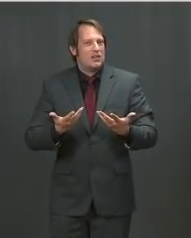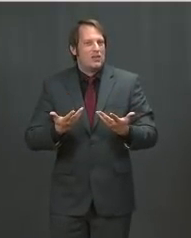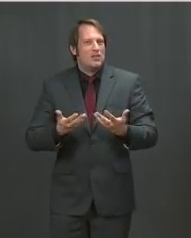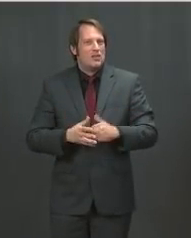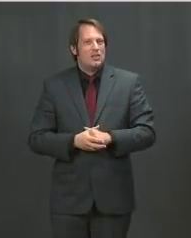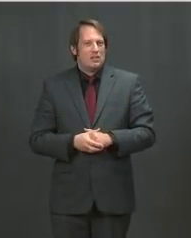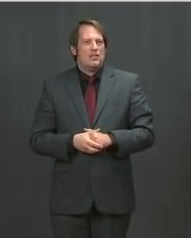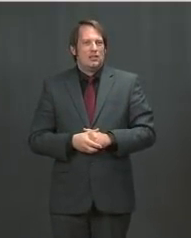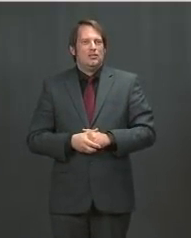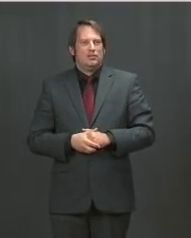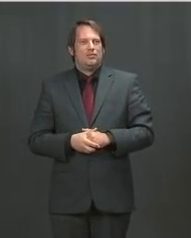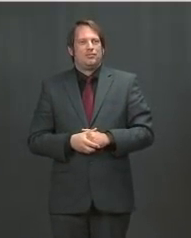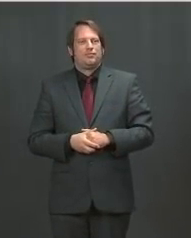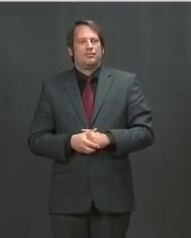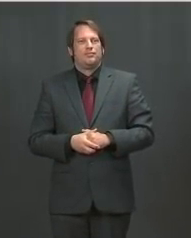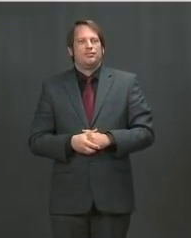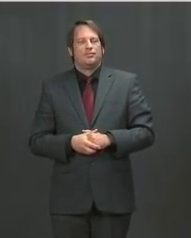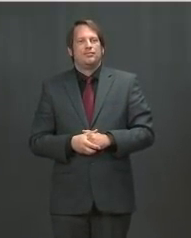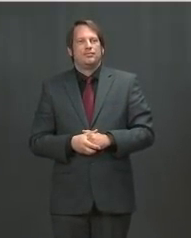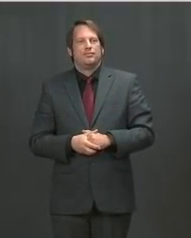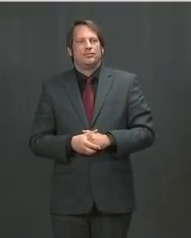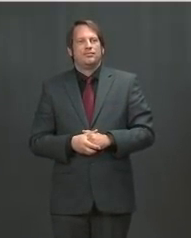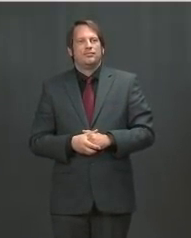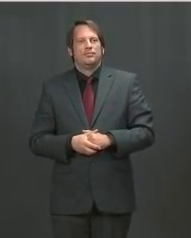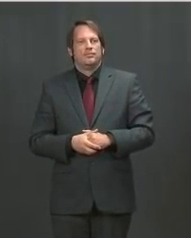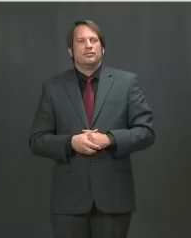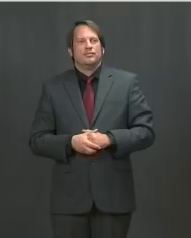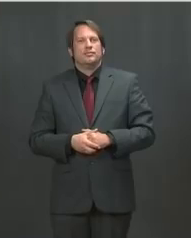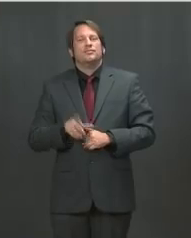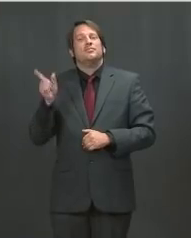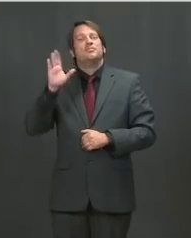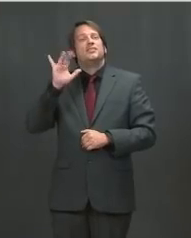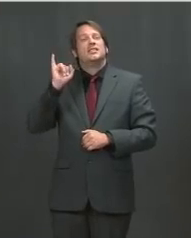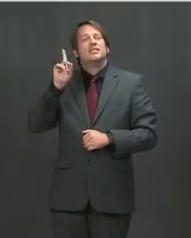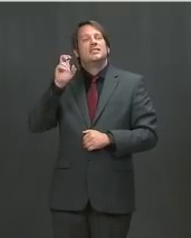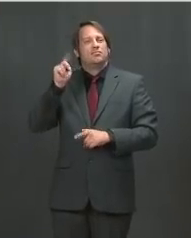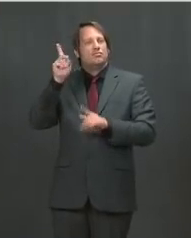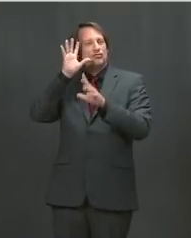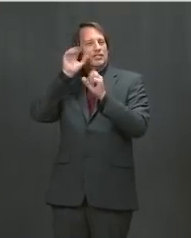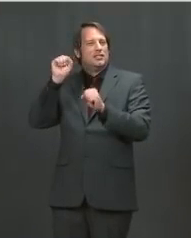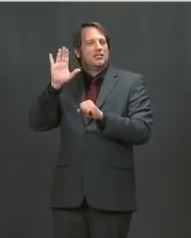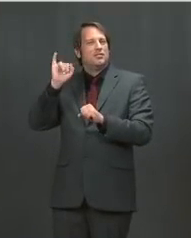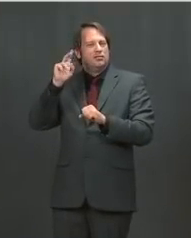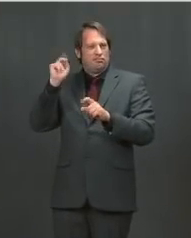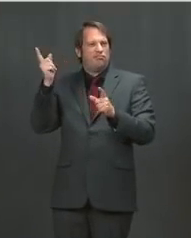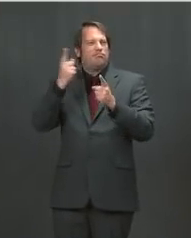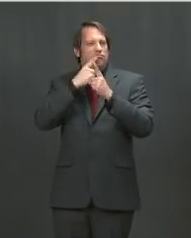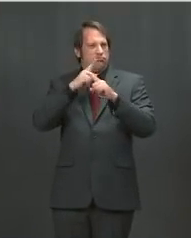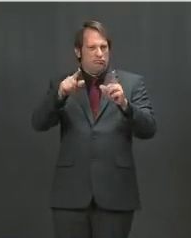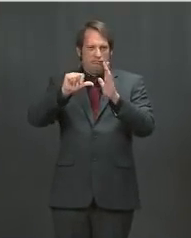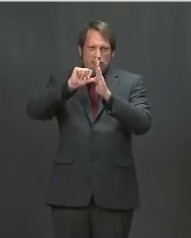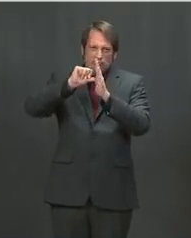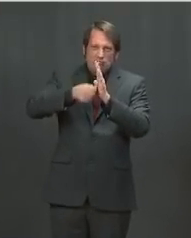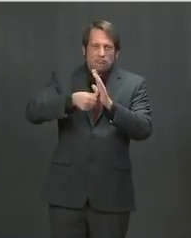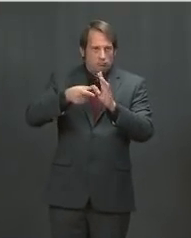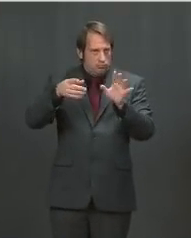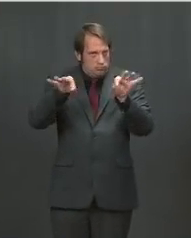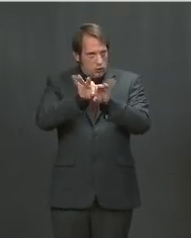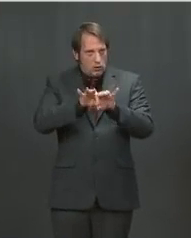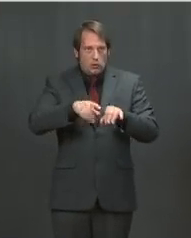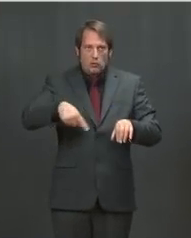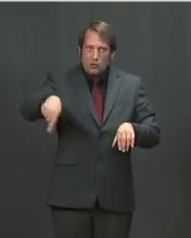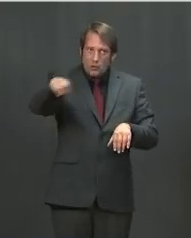of President Biden's announcement that all U.S. adults will be eligible to receive a vaccination by April